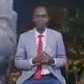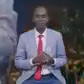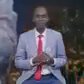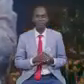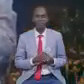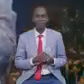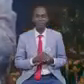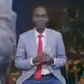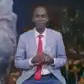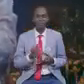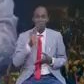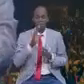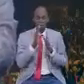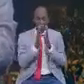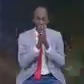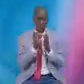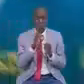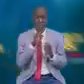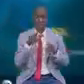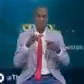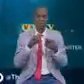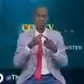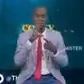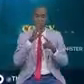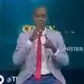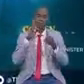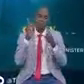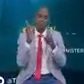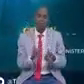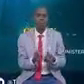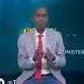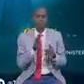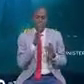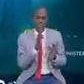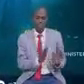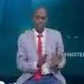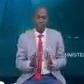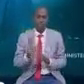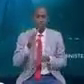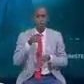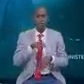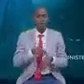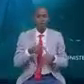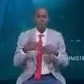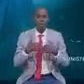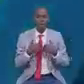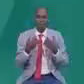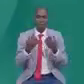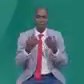your prayers are going to be answered. Get ready. Your time has come.